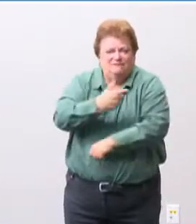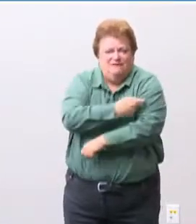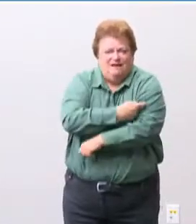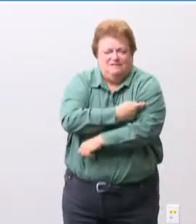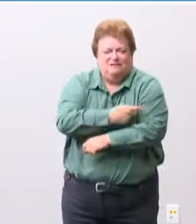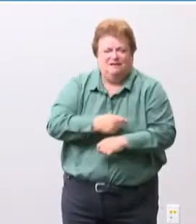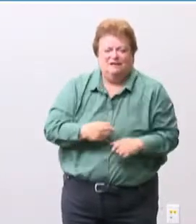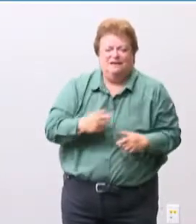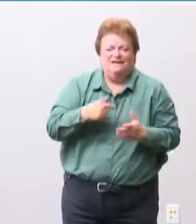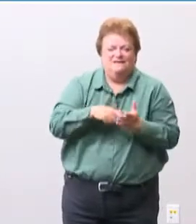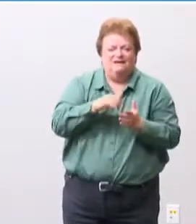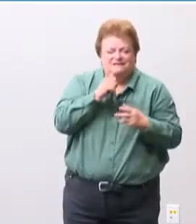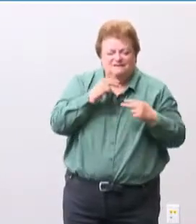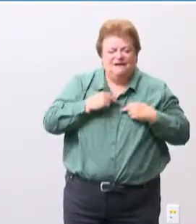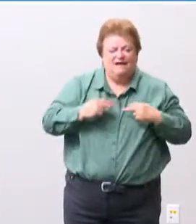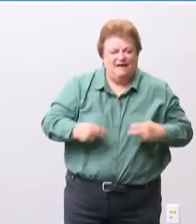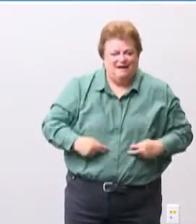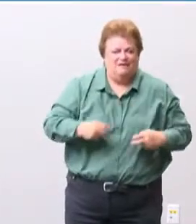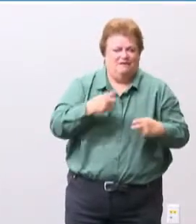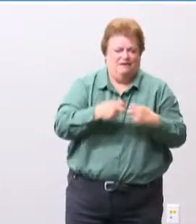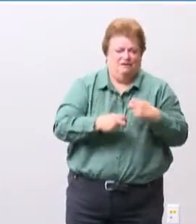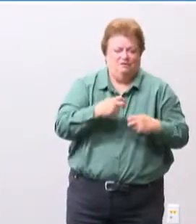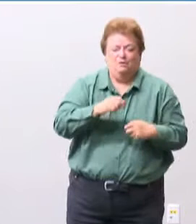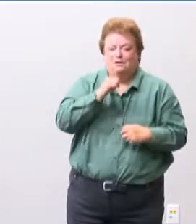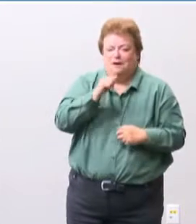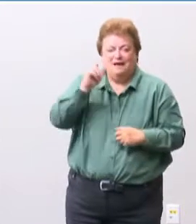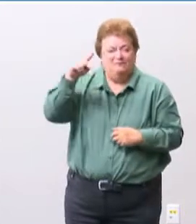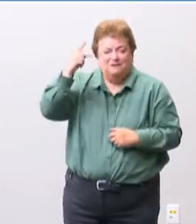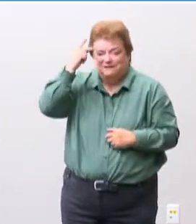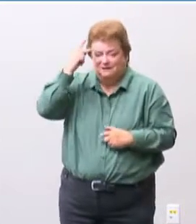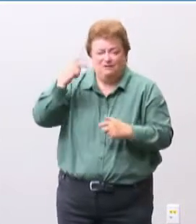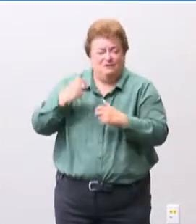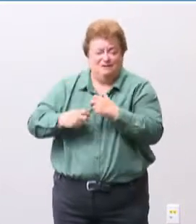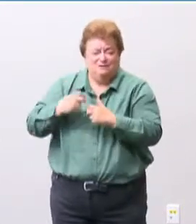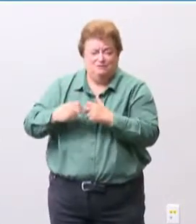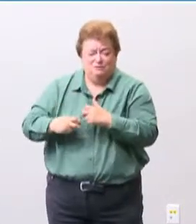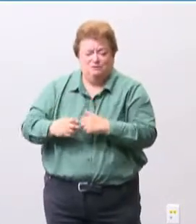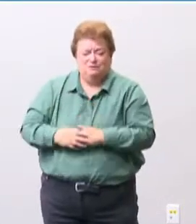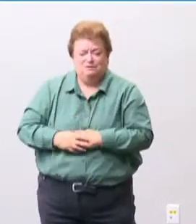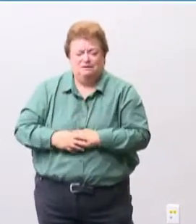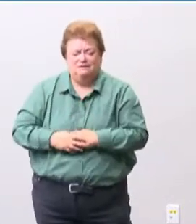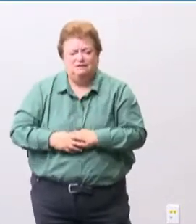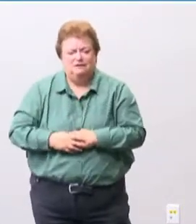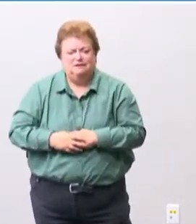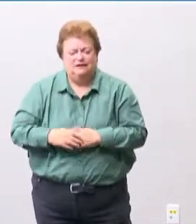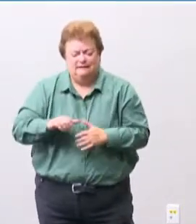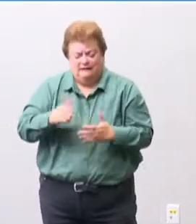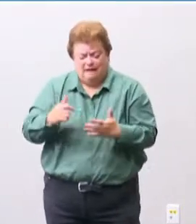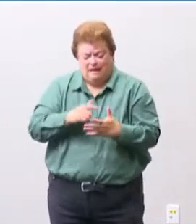not a political issue. And among the other cases today,